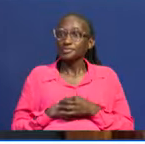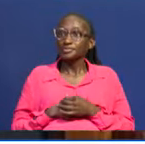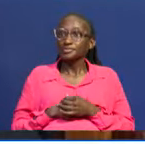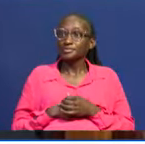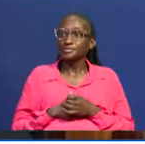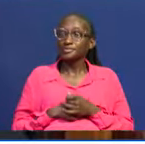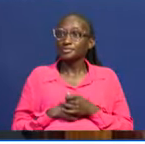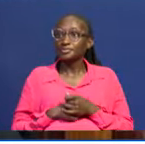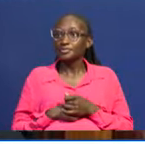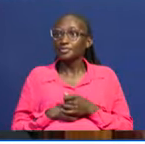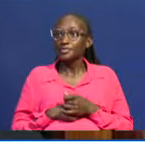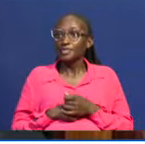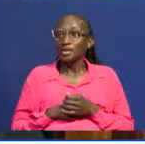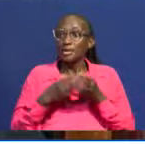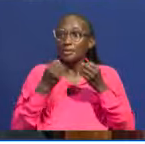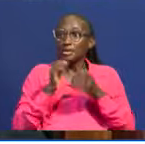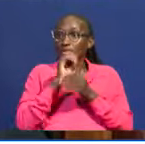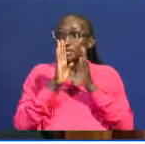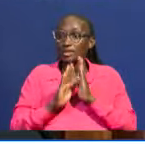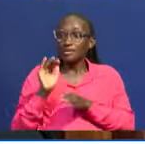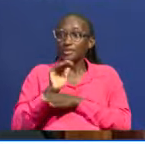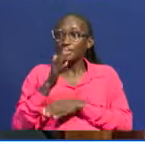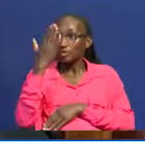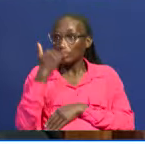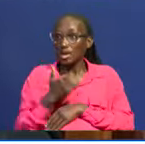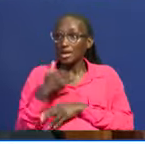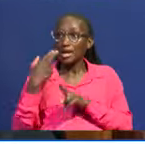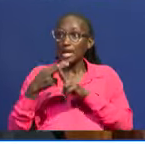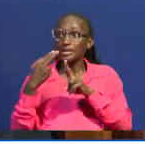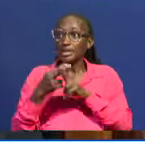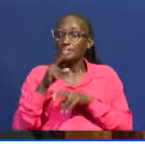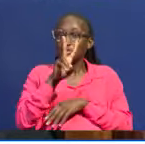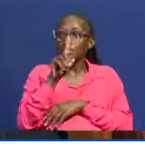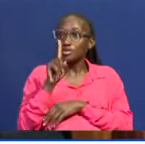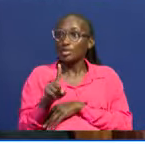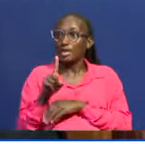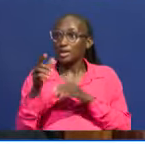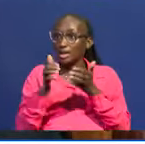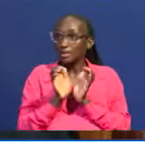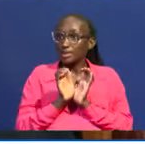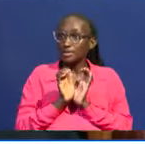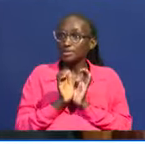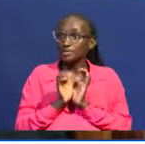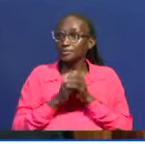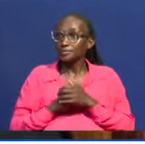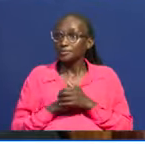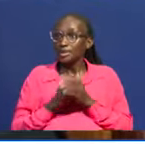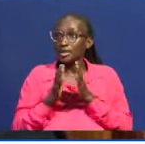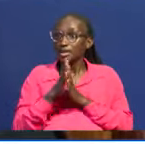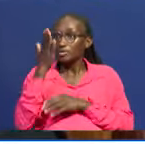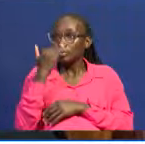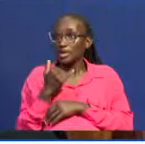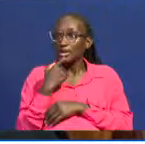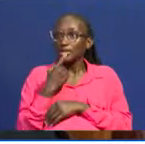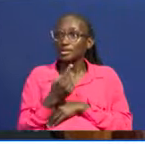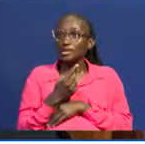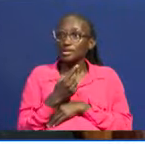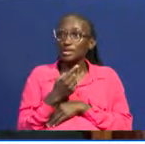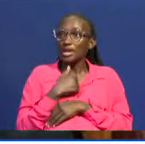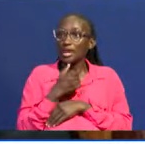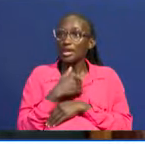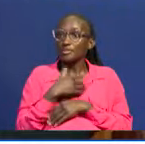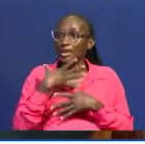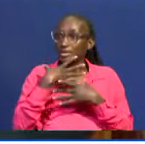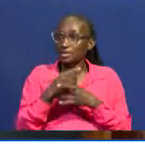senators have asked why I listed 21 companies and why I said I did not